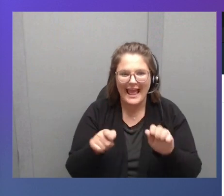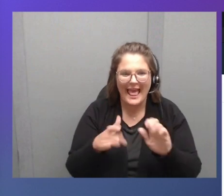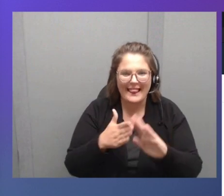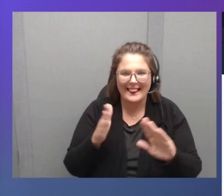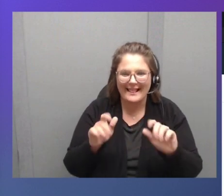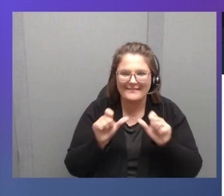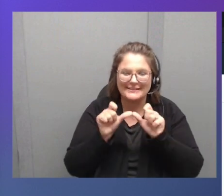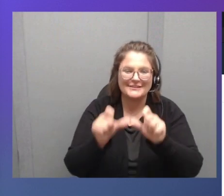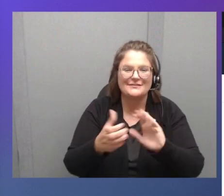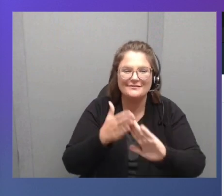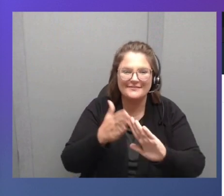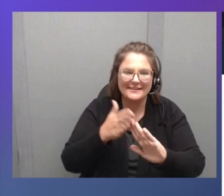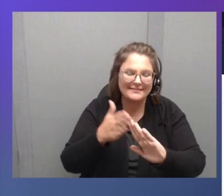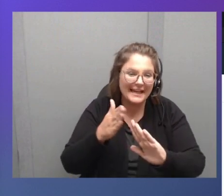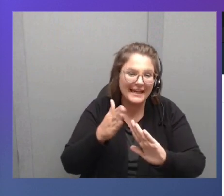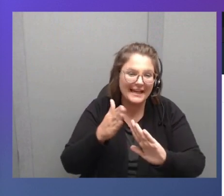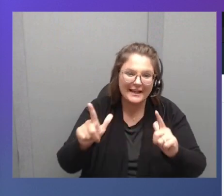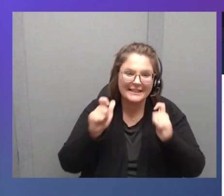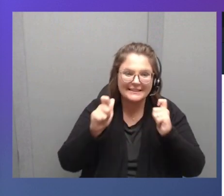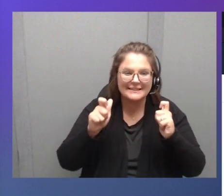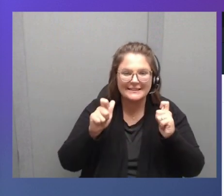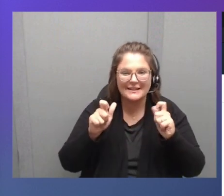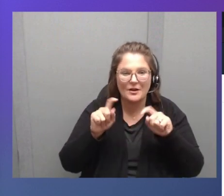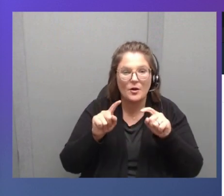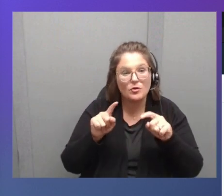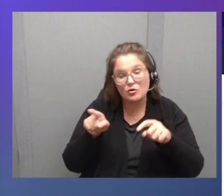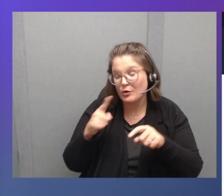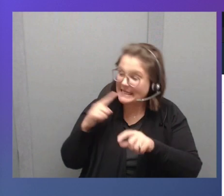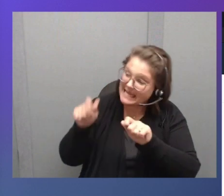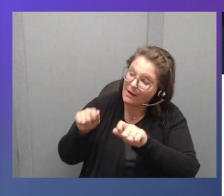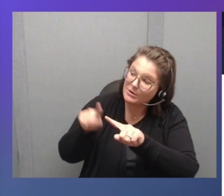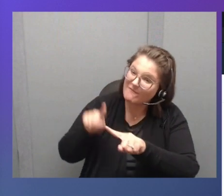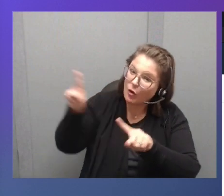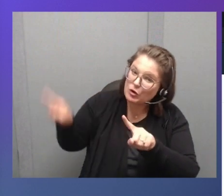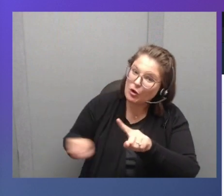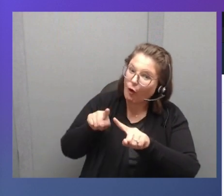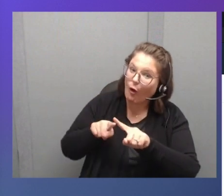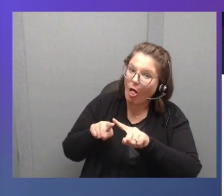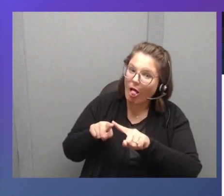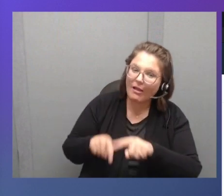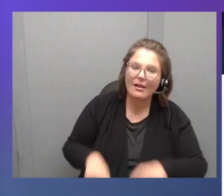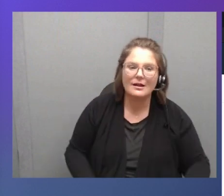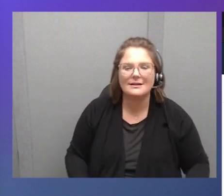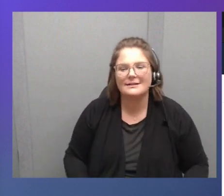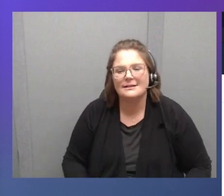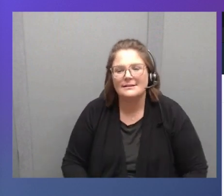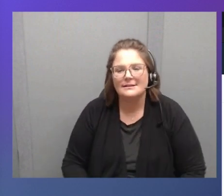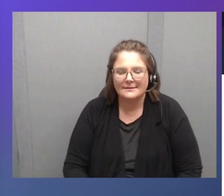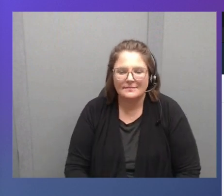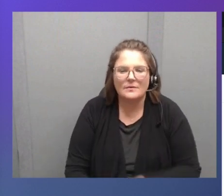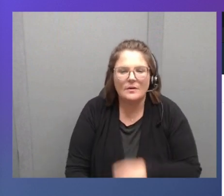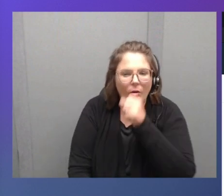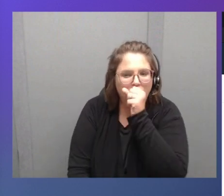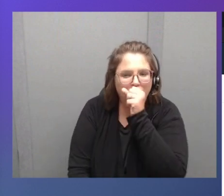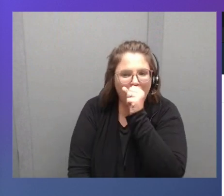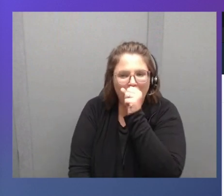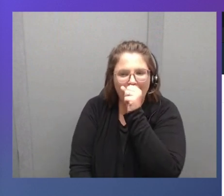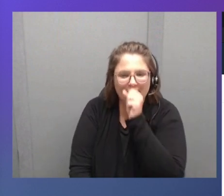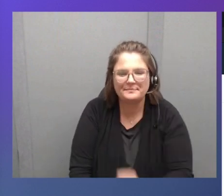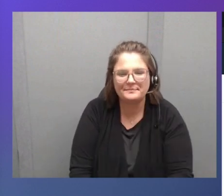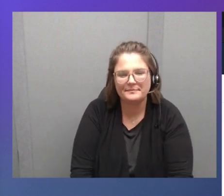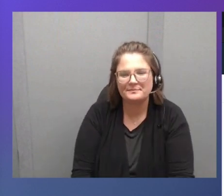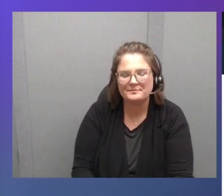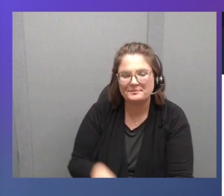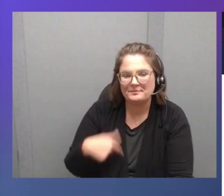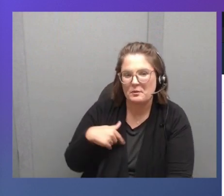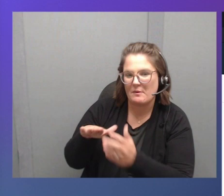too fast, you know? I guess you could say we came full circle. Oh, I had to do it. yes, I had to do it. It was there. We Yes. will forgive you